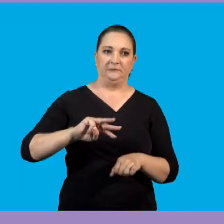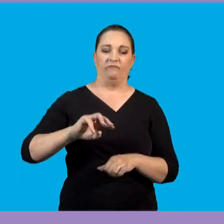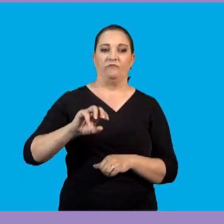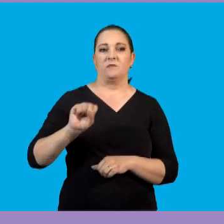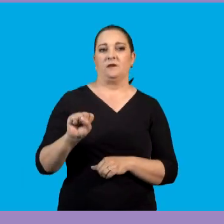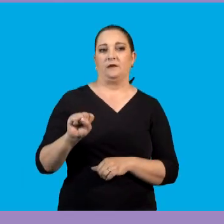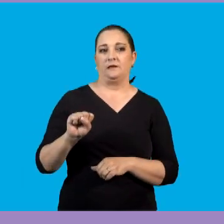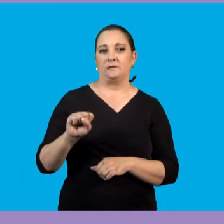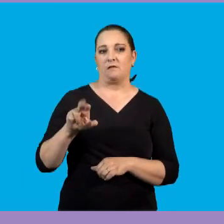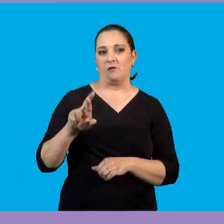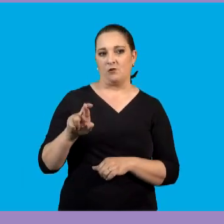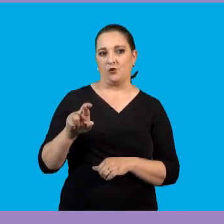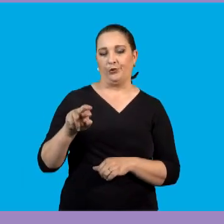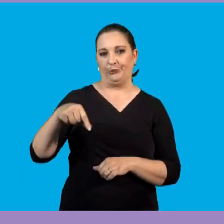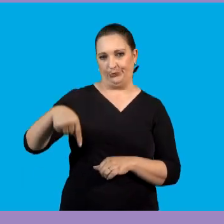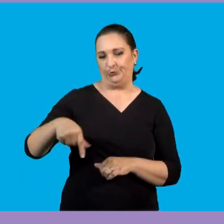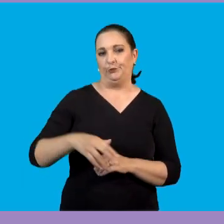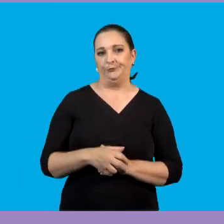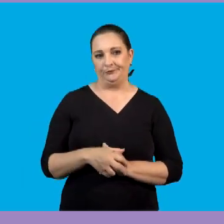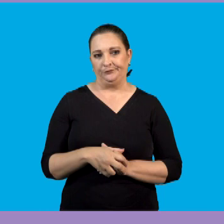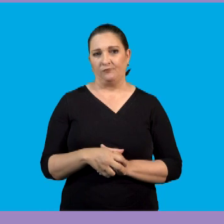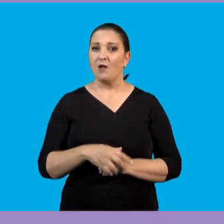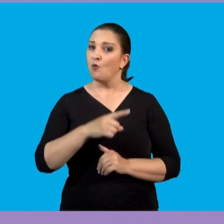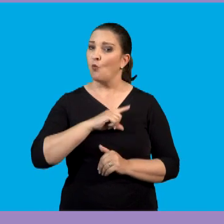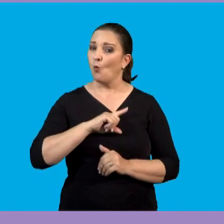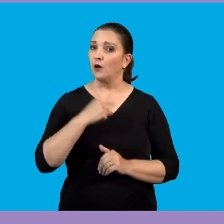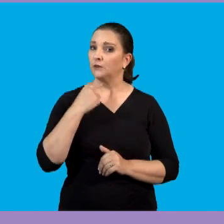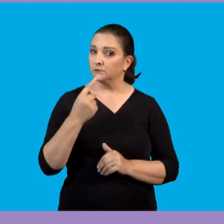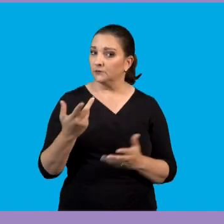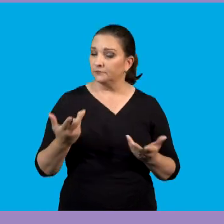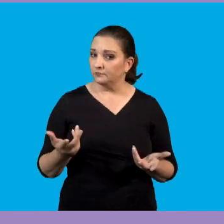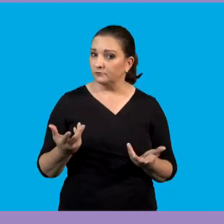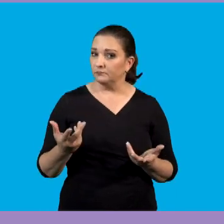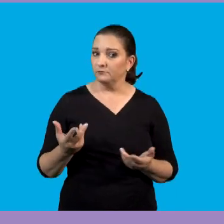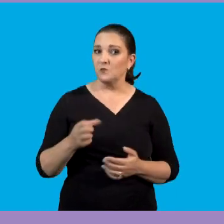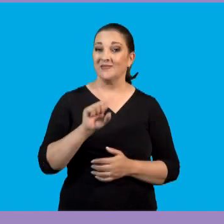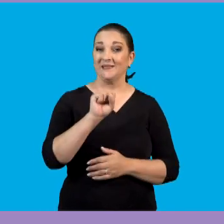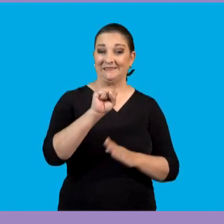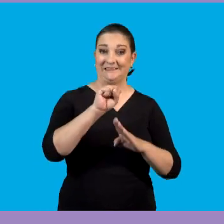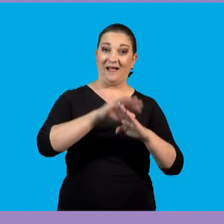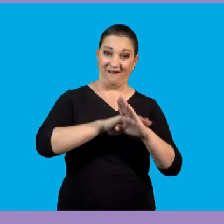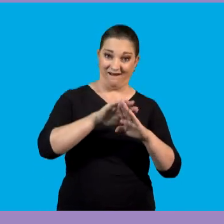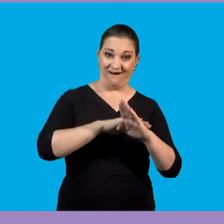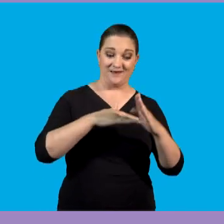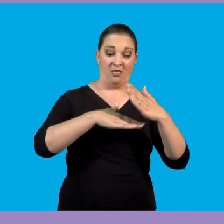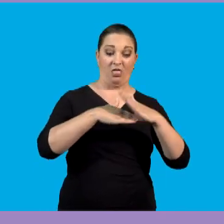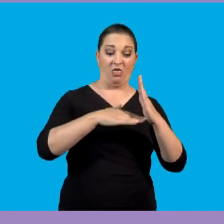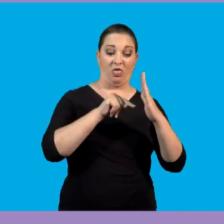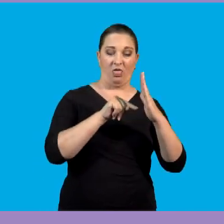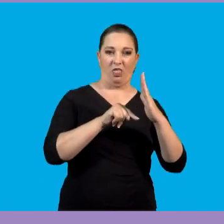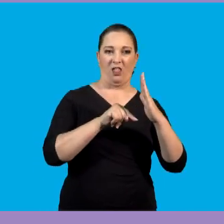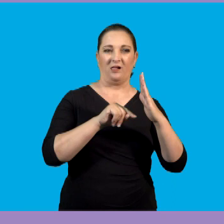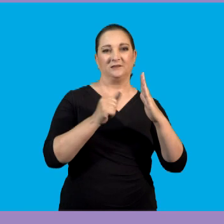to triangle SRQ. And what would be our reason for that? It's because we have a side, an